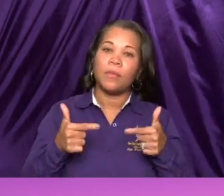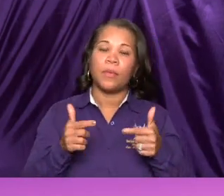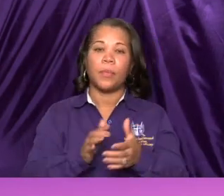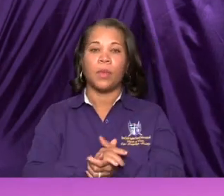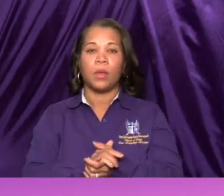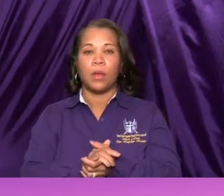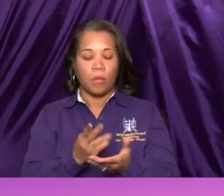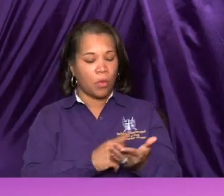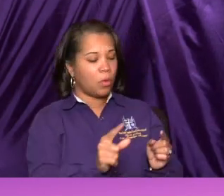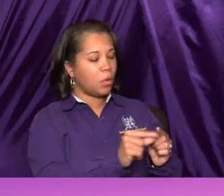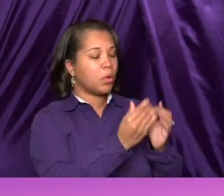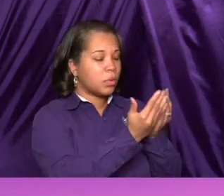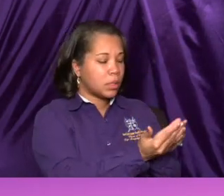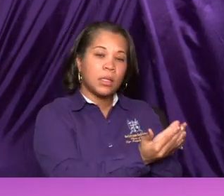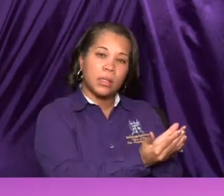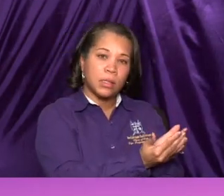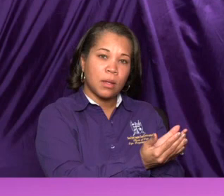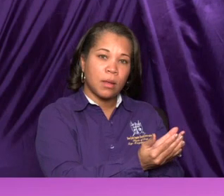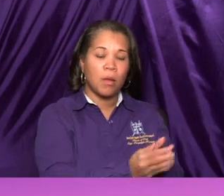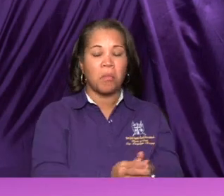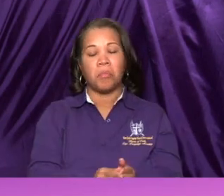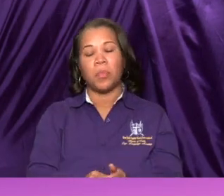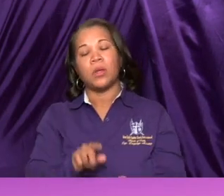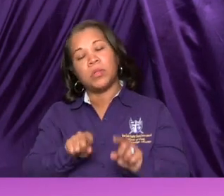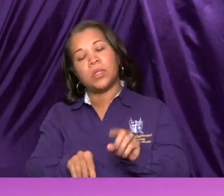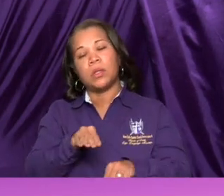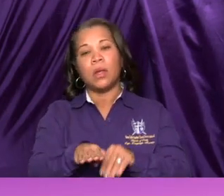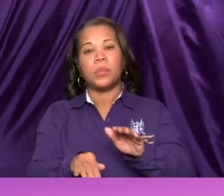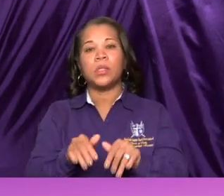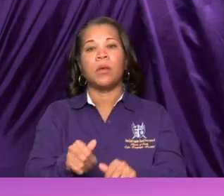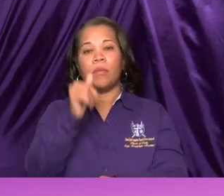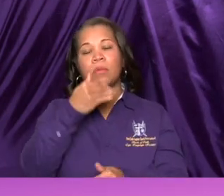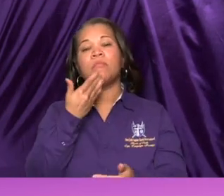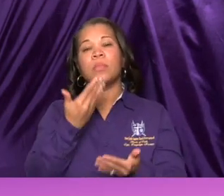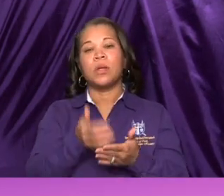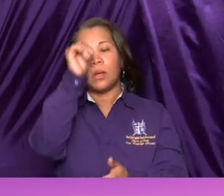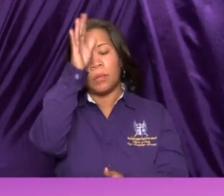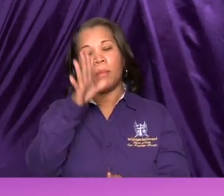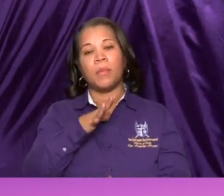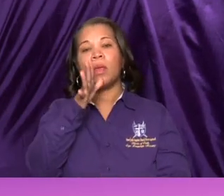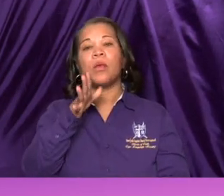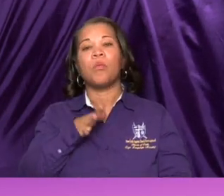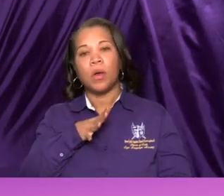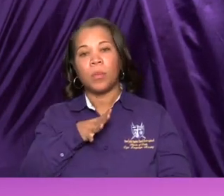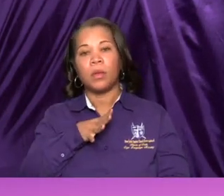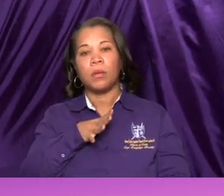For the Bible says that the steps of a good man, a good woman, has been ordered by God.